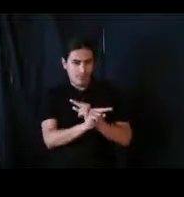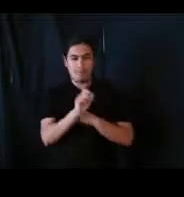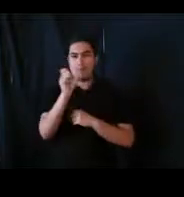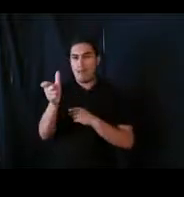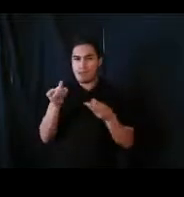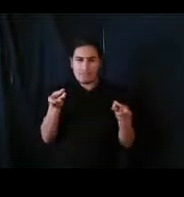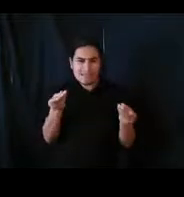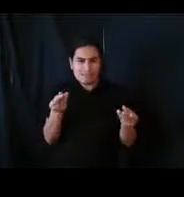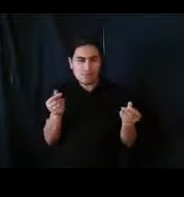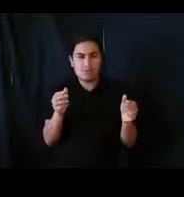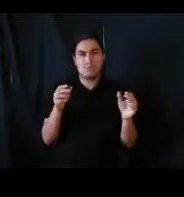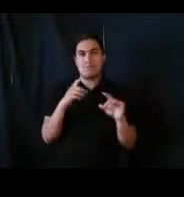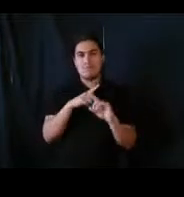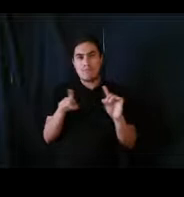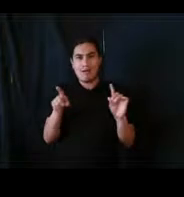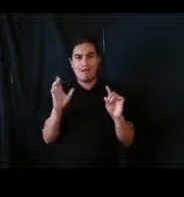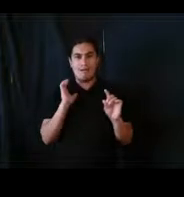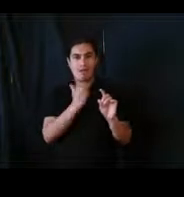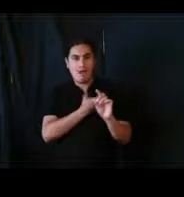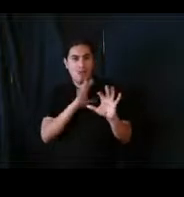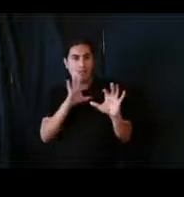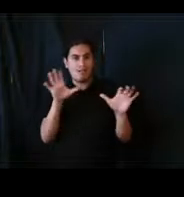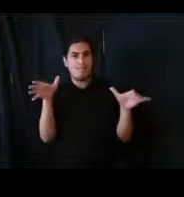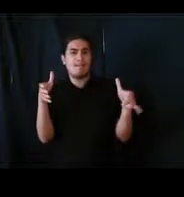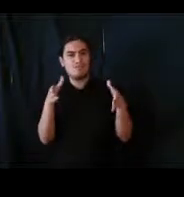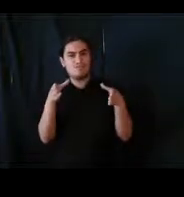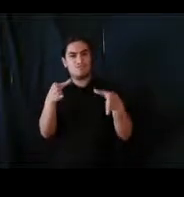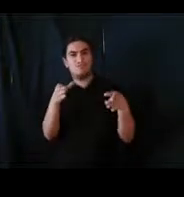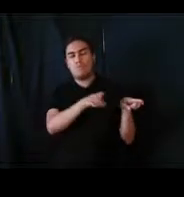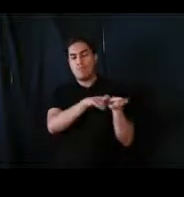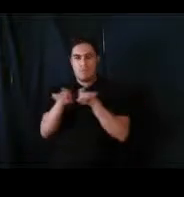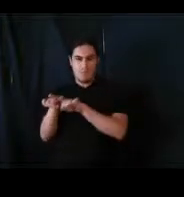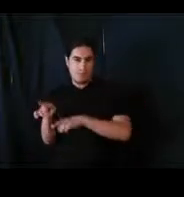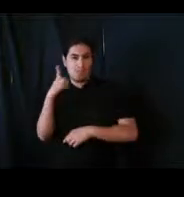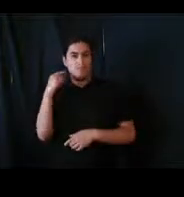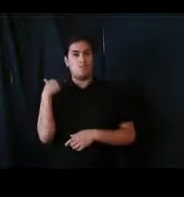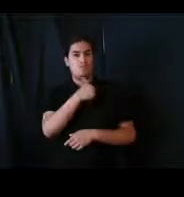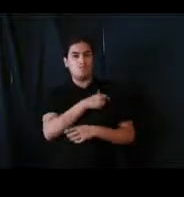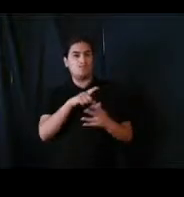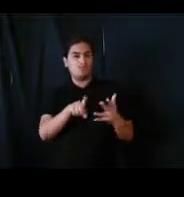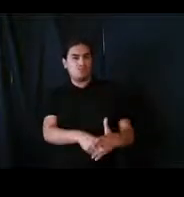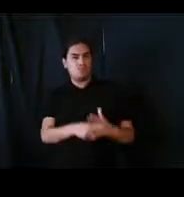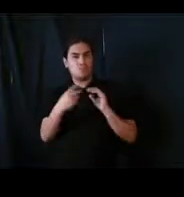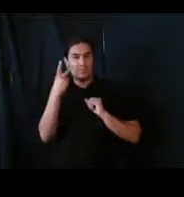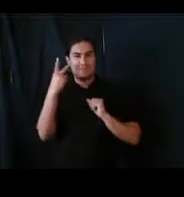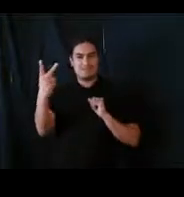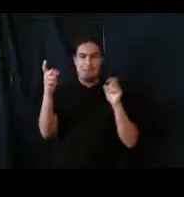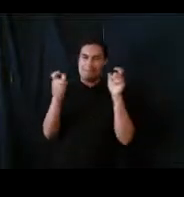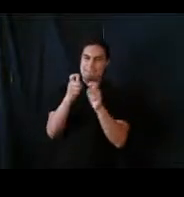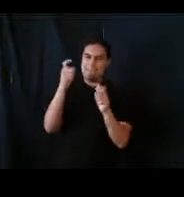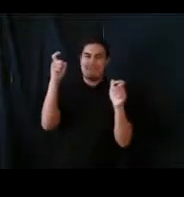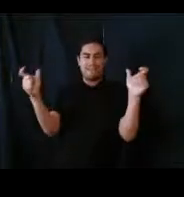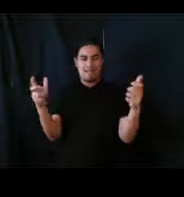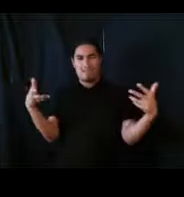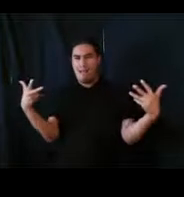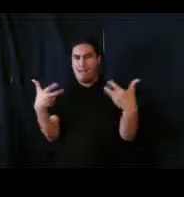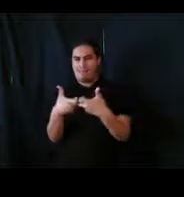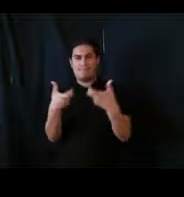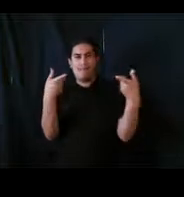but our collector streets as well because we're starting to see a huge accident